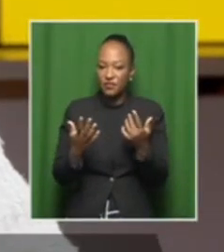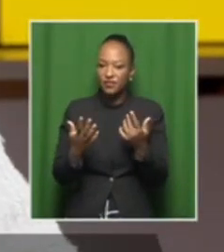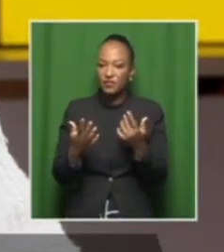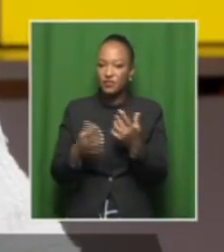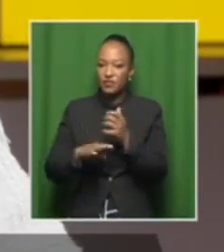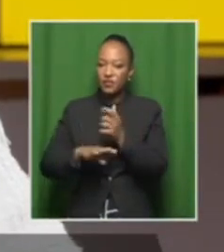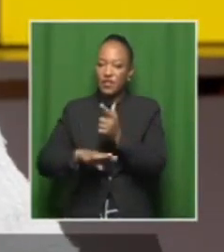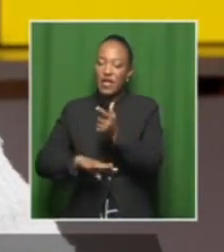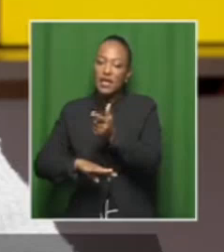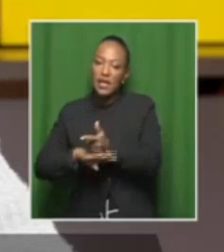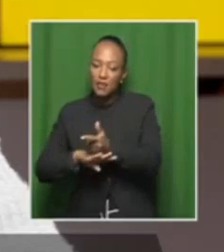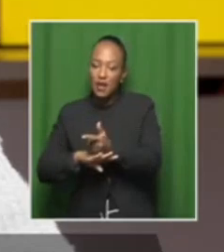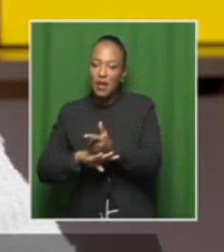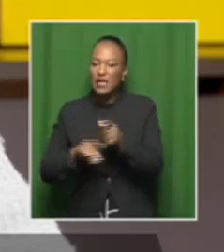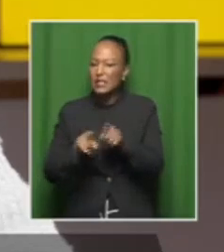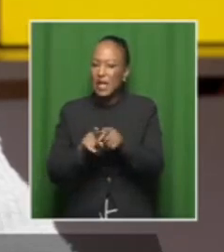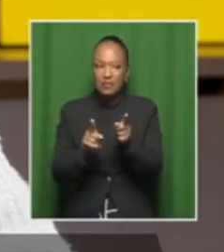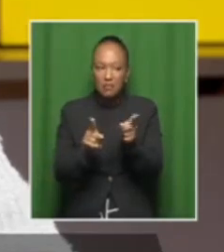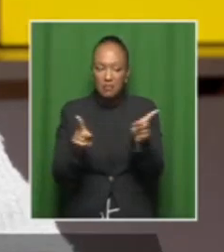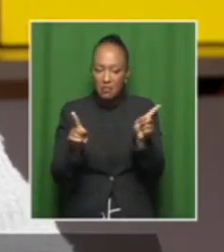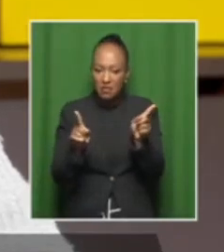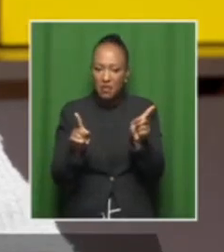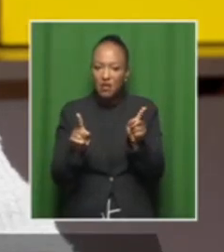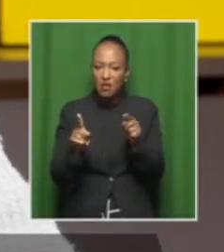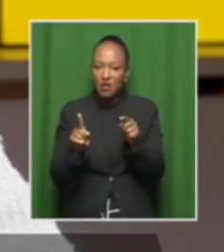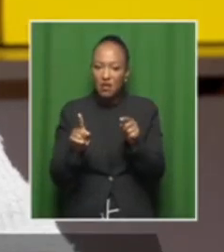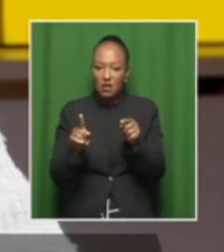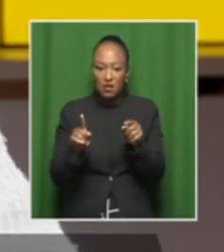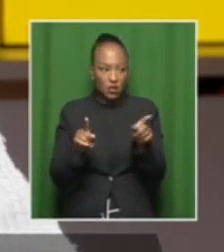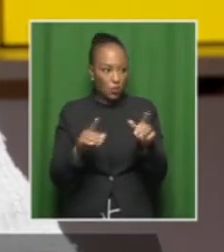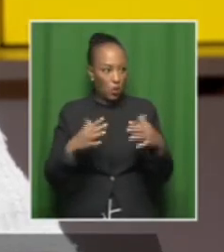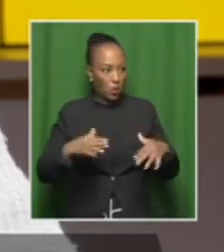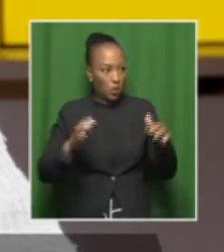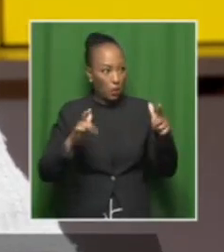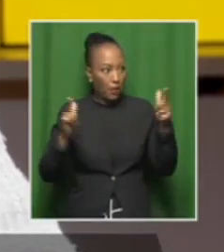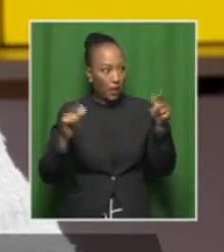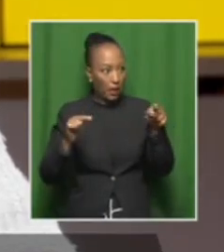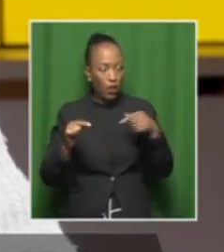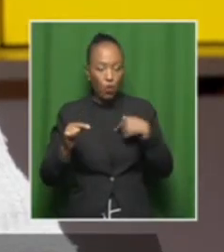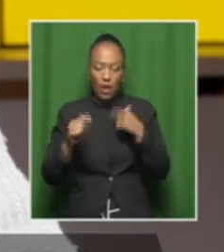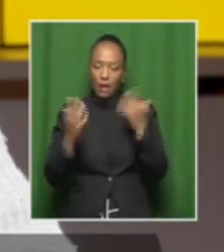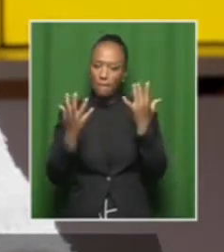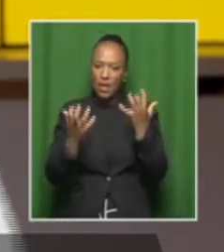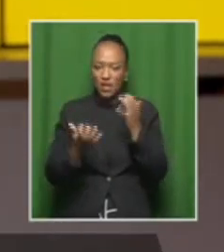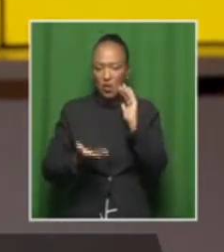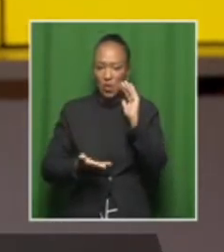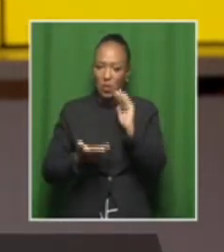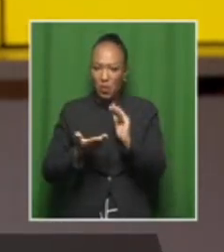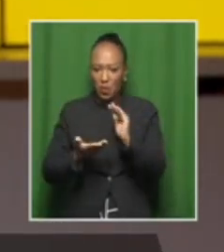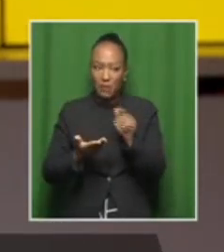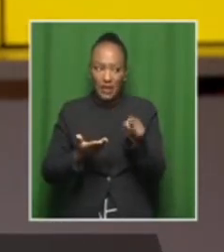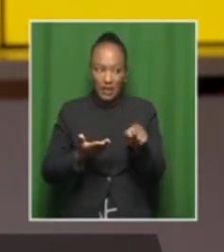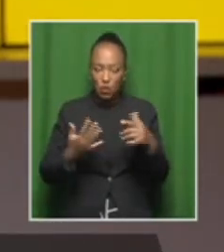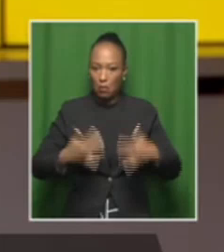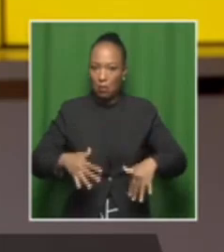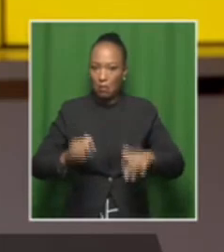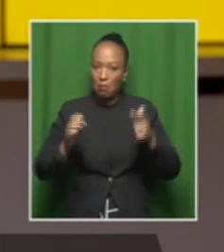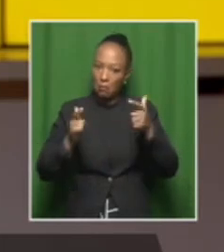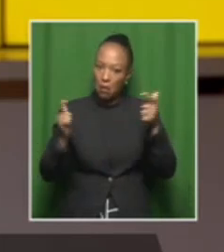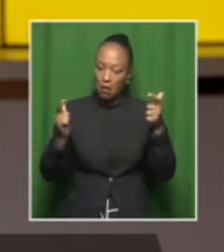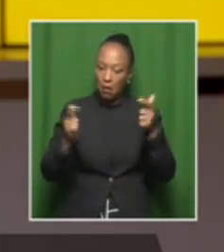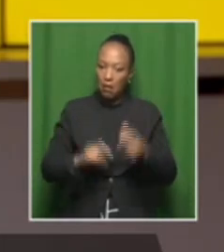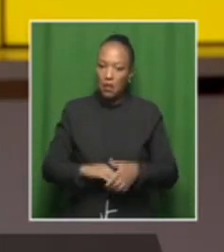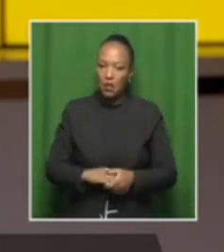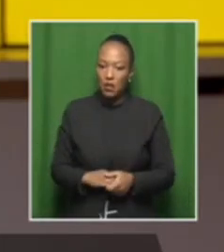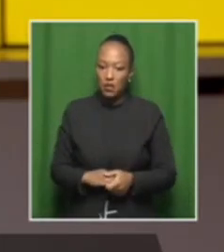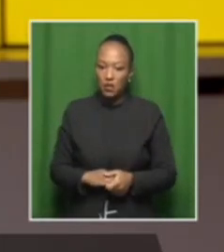cameras, same with you guys, but Yeah. lower budget. This one is hectic, this one. Yeah, so, but the creative process is just, as I said,